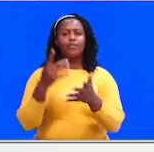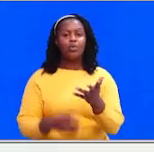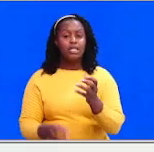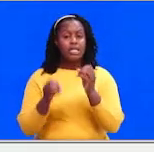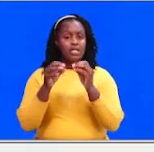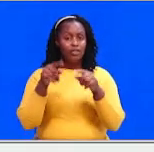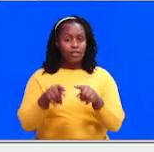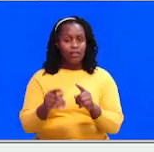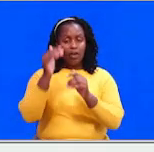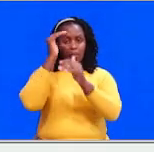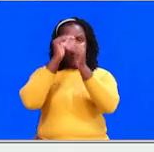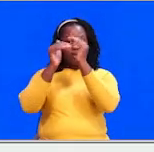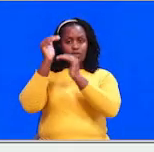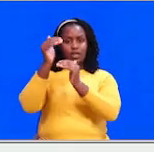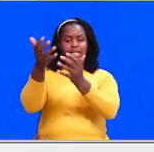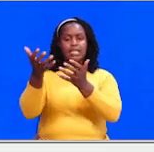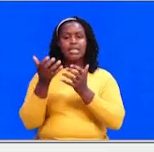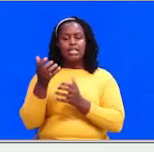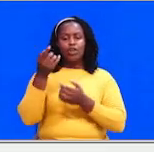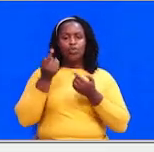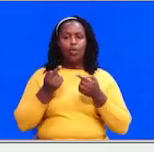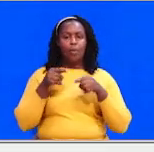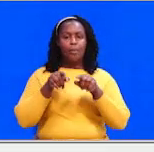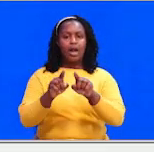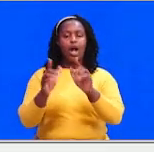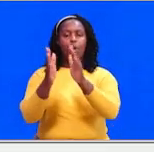professional, you sort of need to comply with the